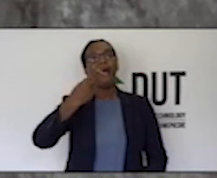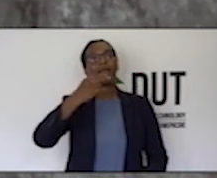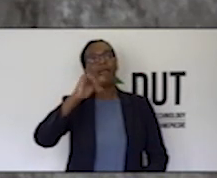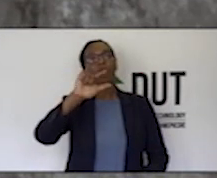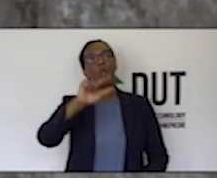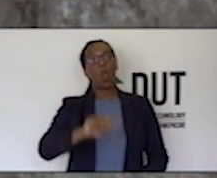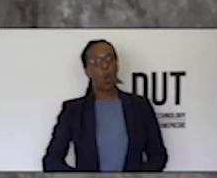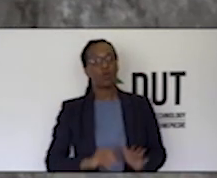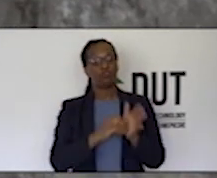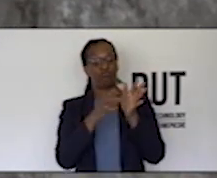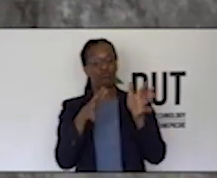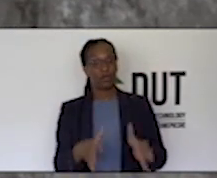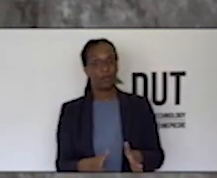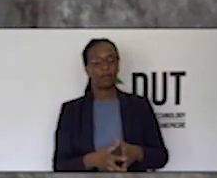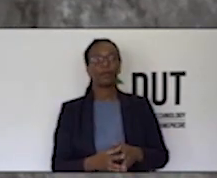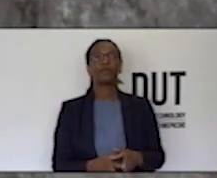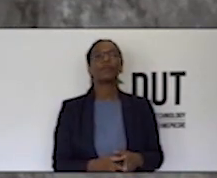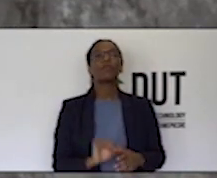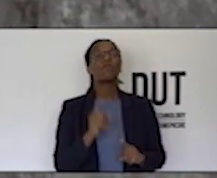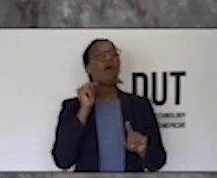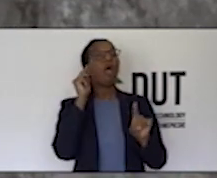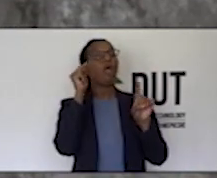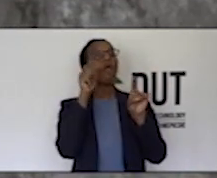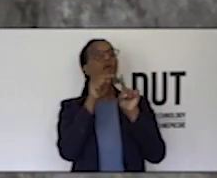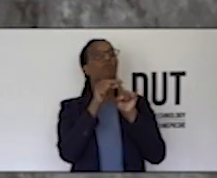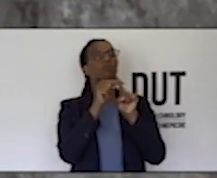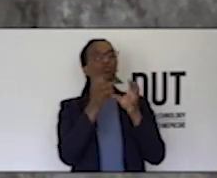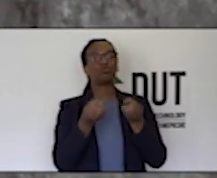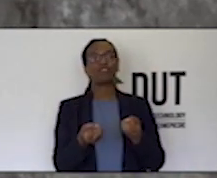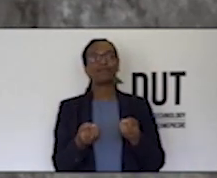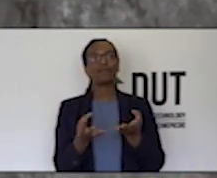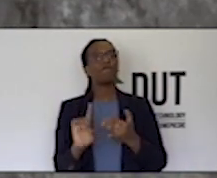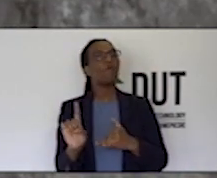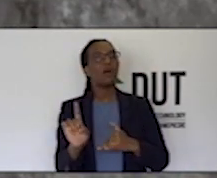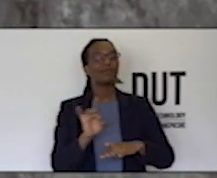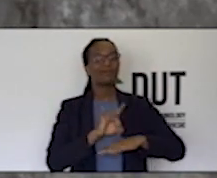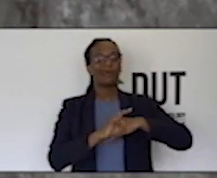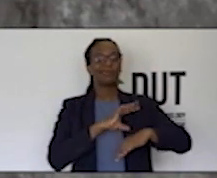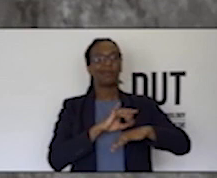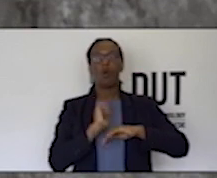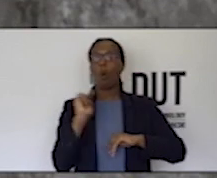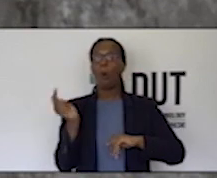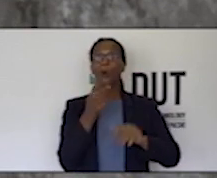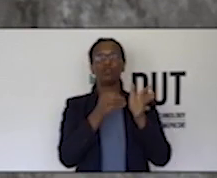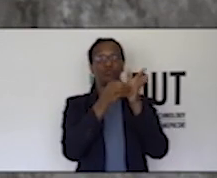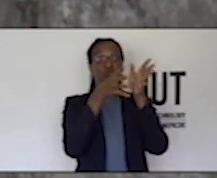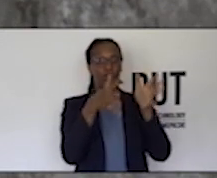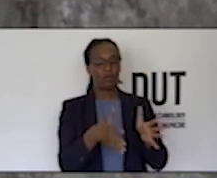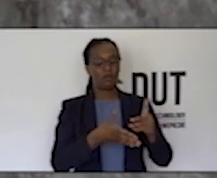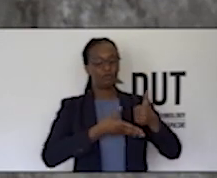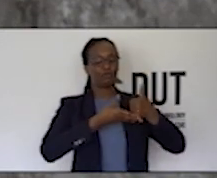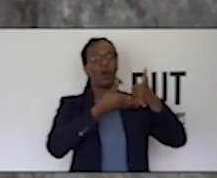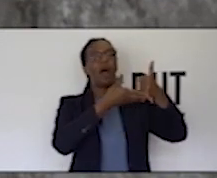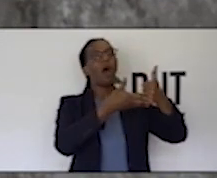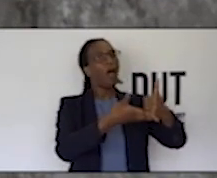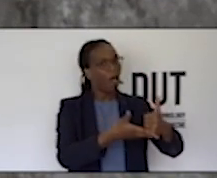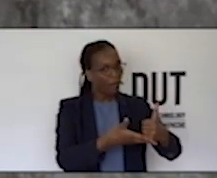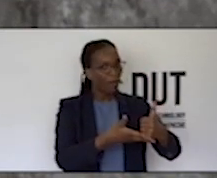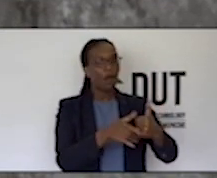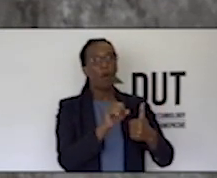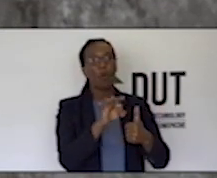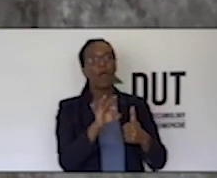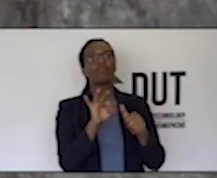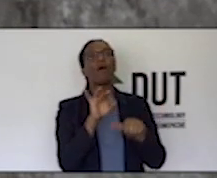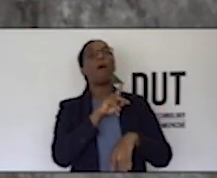postgraduate students. Its aim is to provide counseling or therapy to students to help them cope with